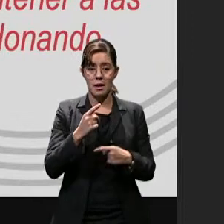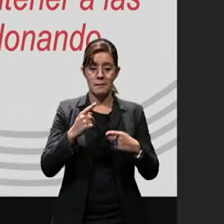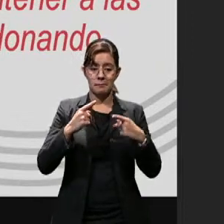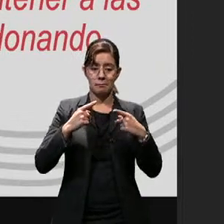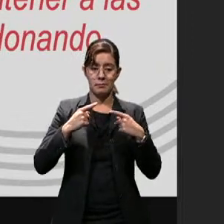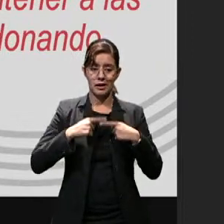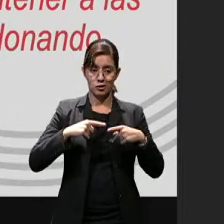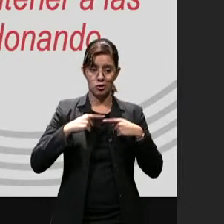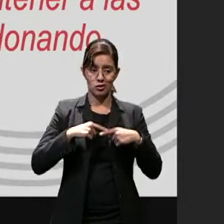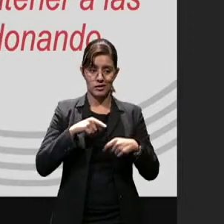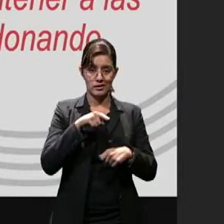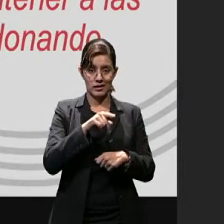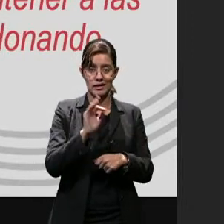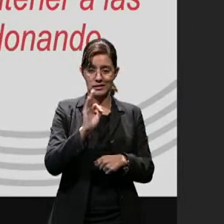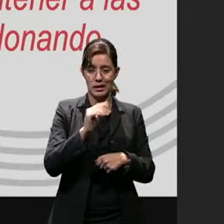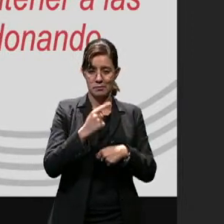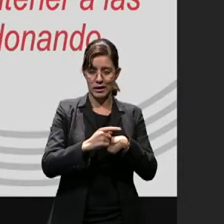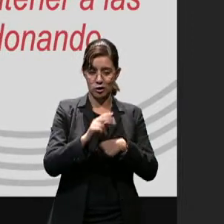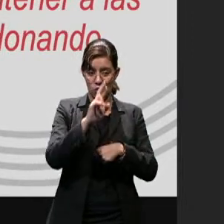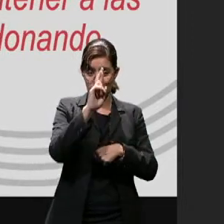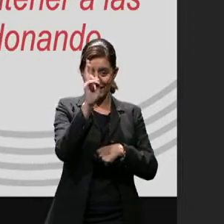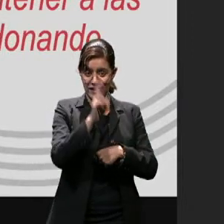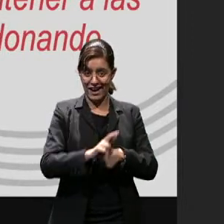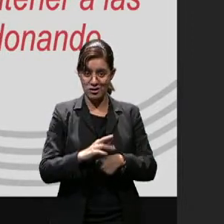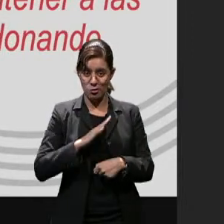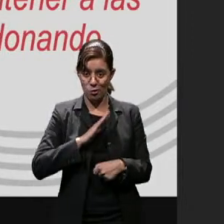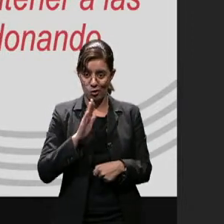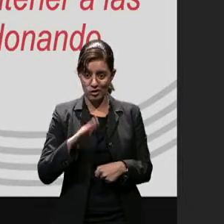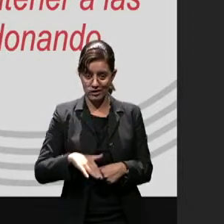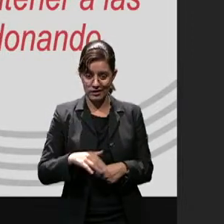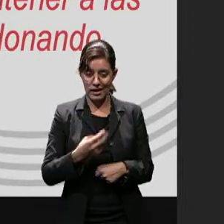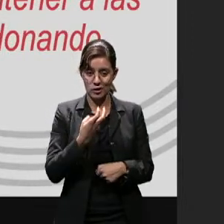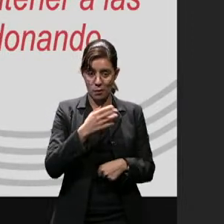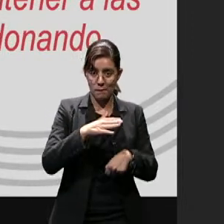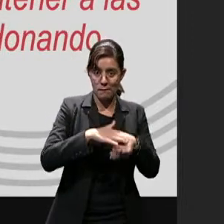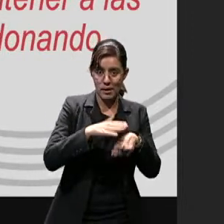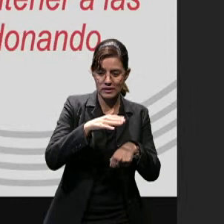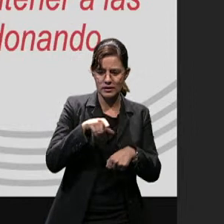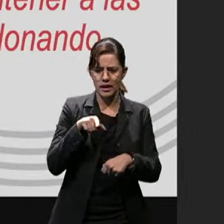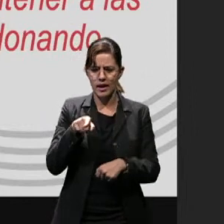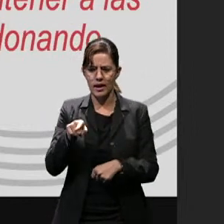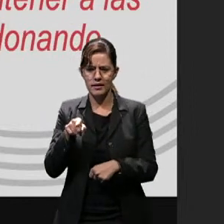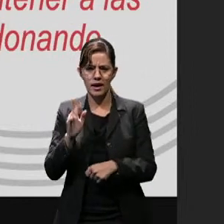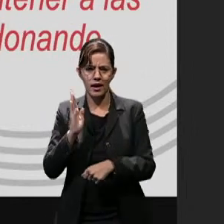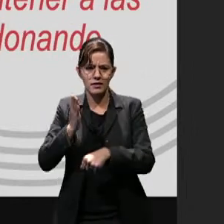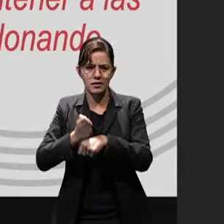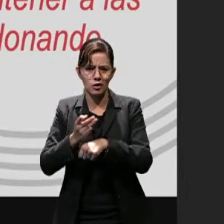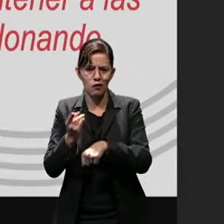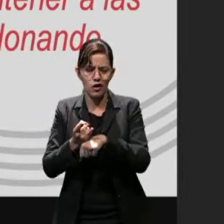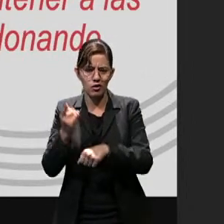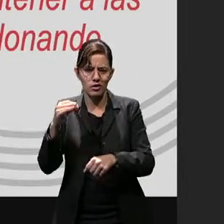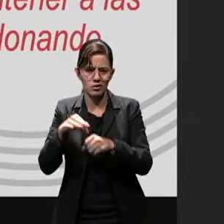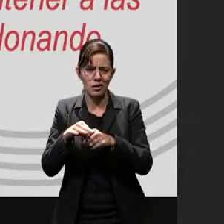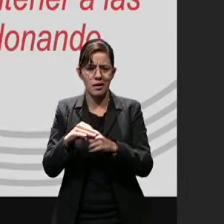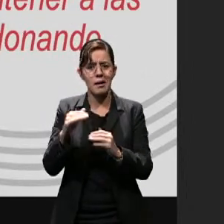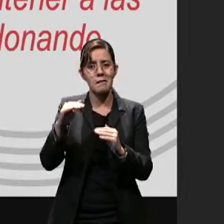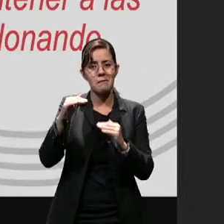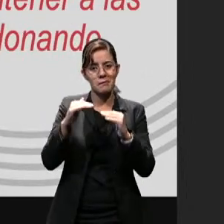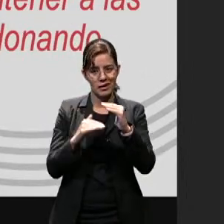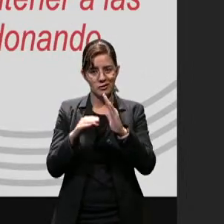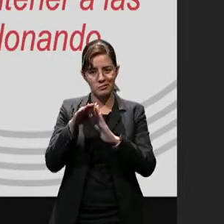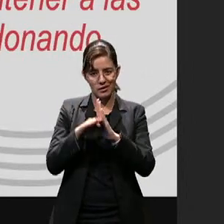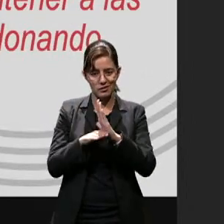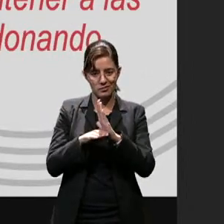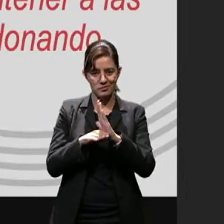people in their political bases, I often say, engaged, enraged, and donating. There